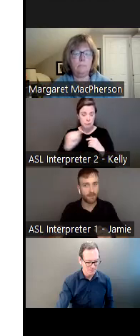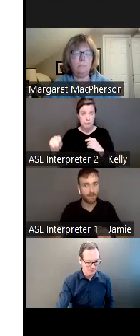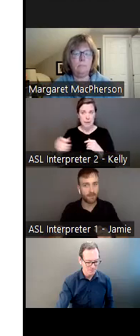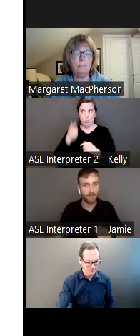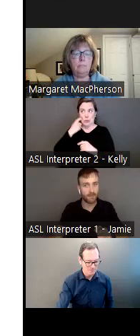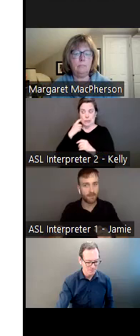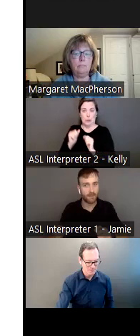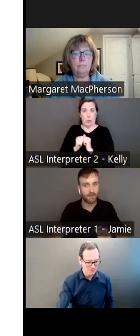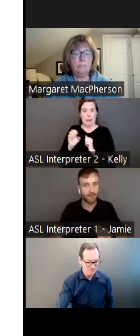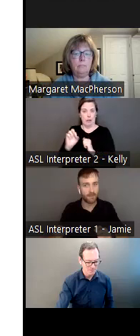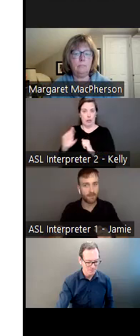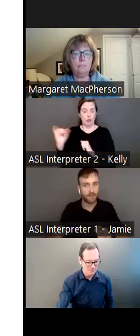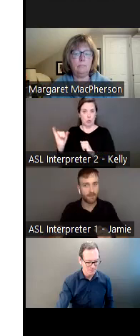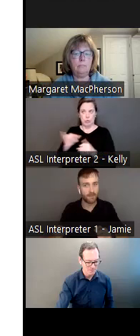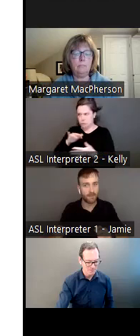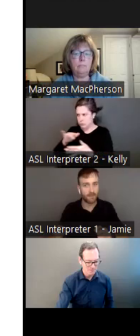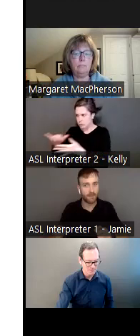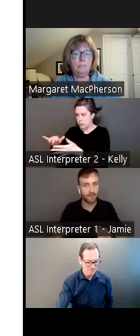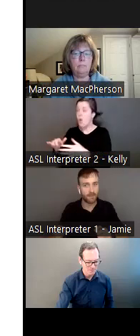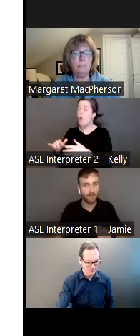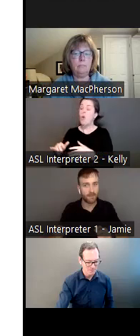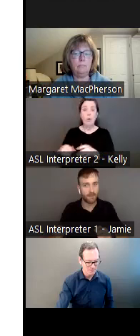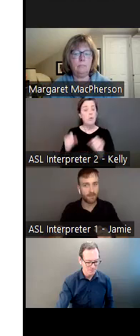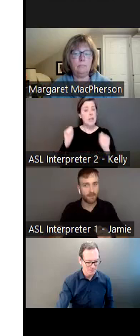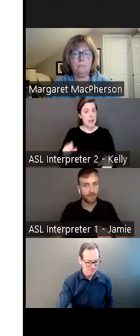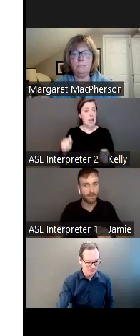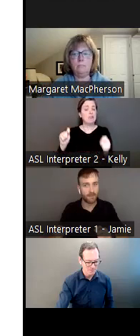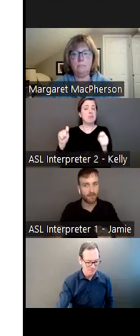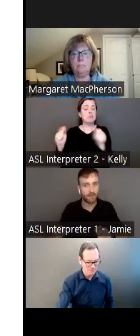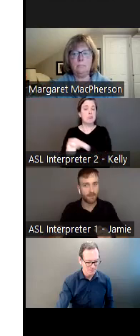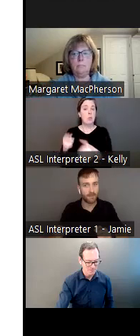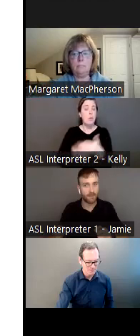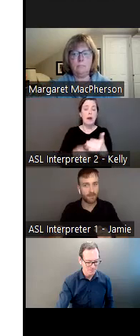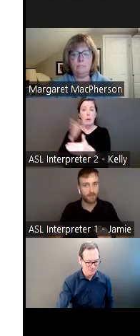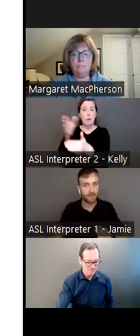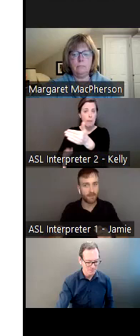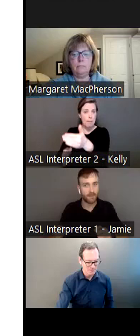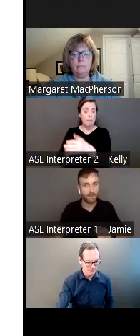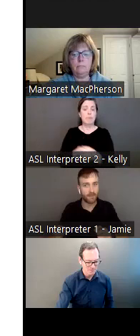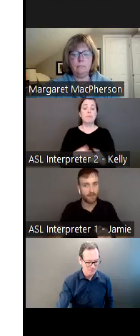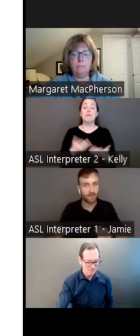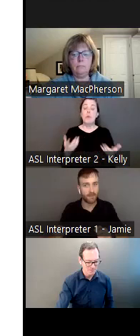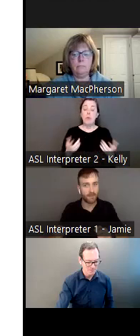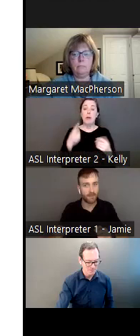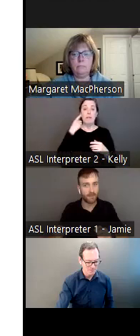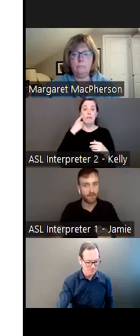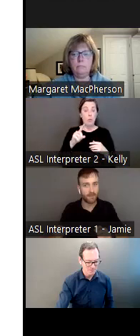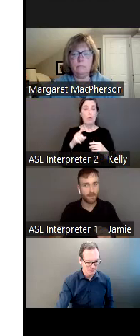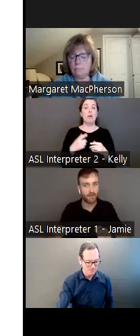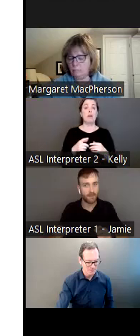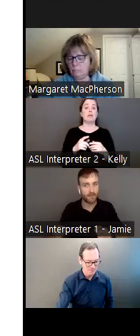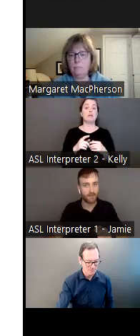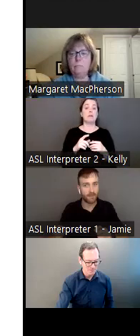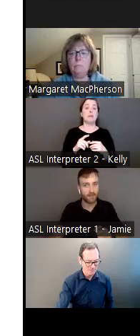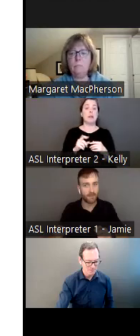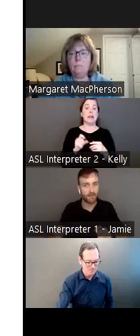departments, you can shift important outcomes. So when people are provided care in equity-oriented, trauma and violence, culturally